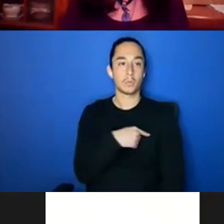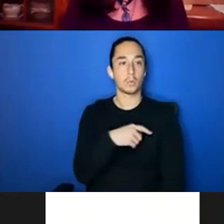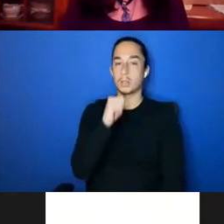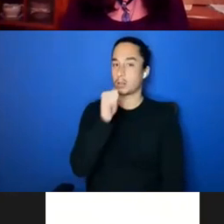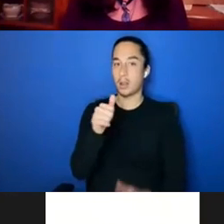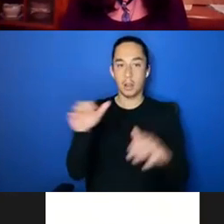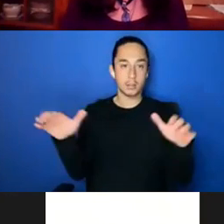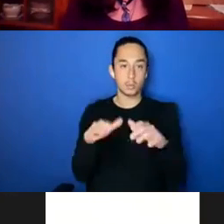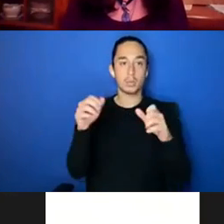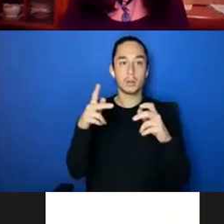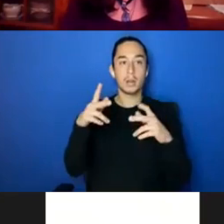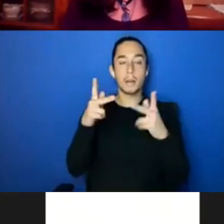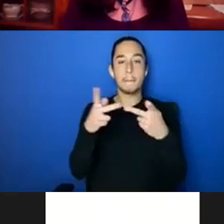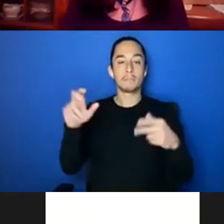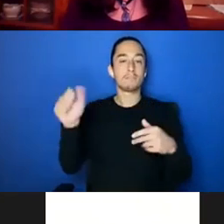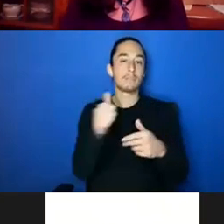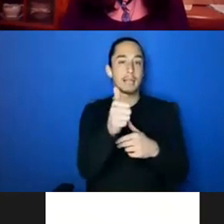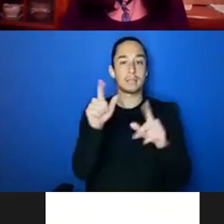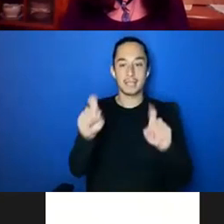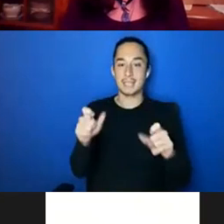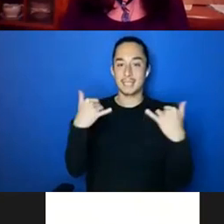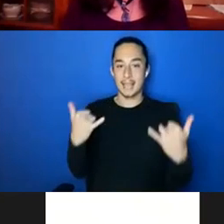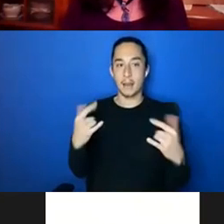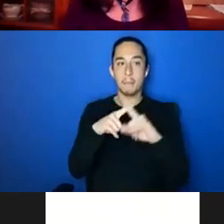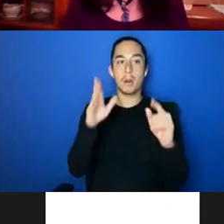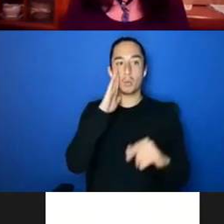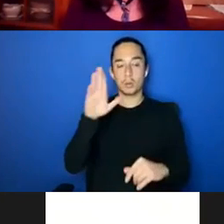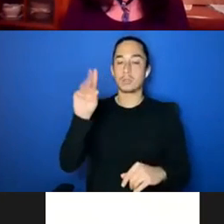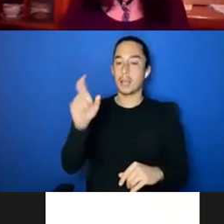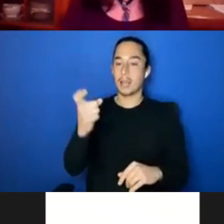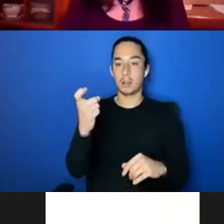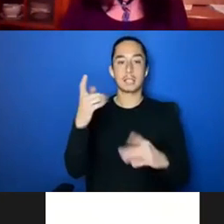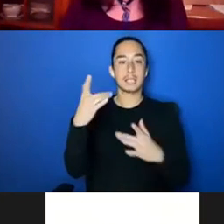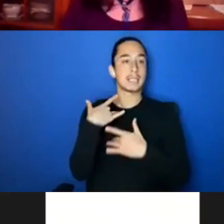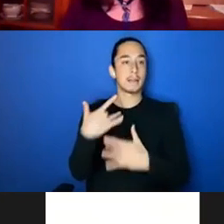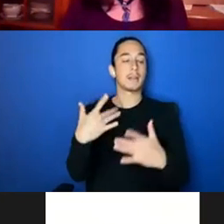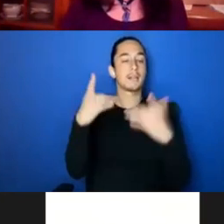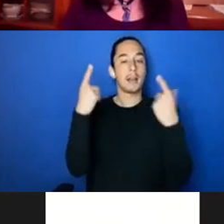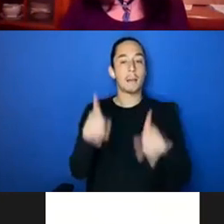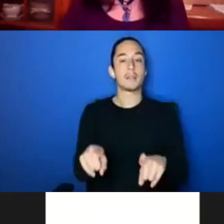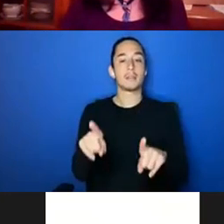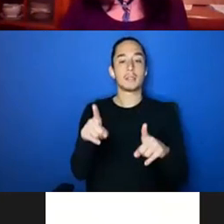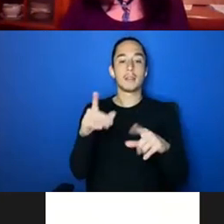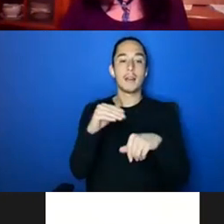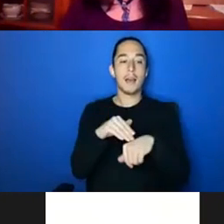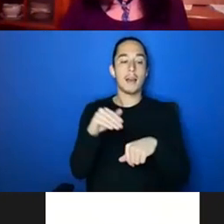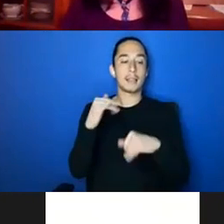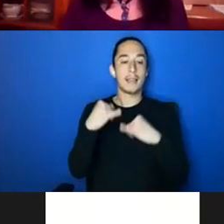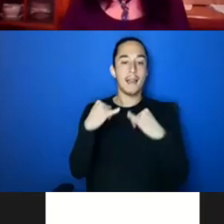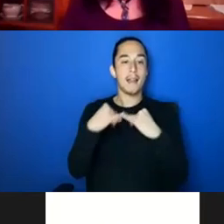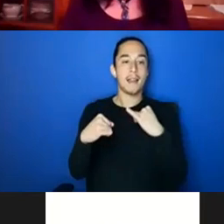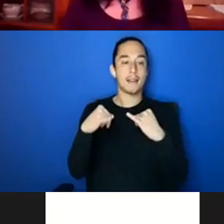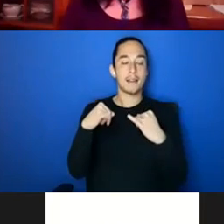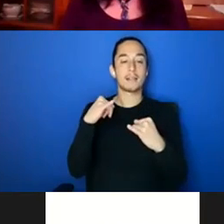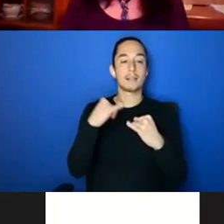the placement test now, but we would do the diagnostic. Is usually done at the end of the school,